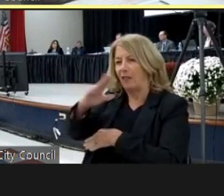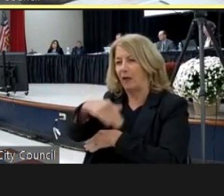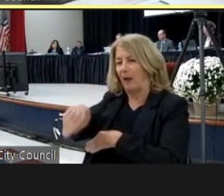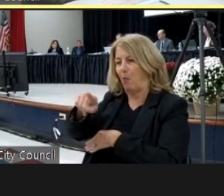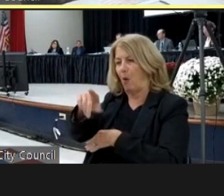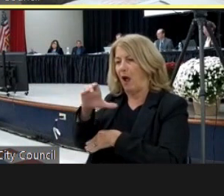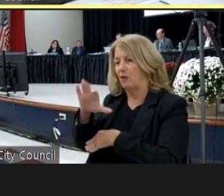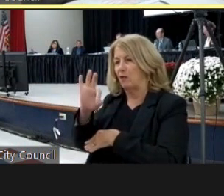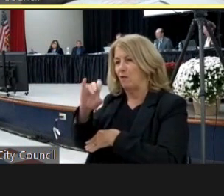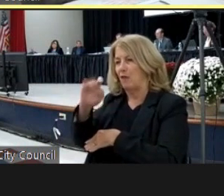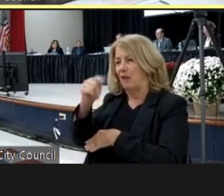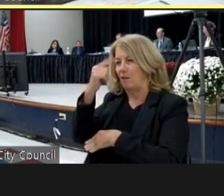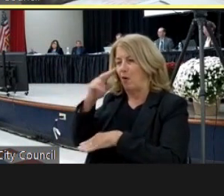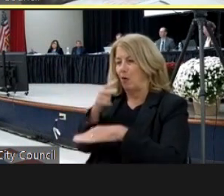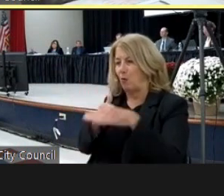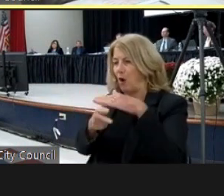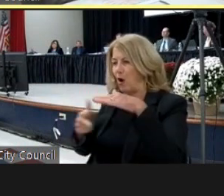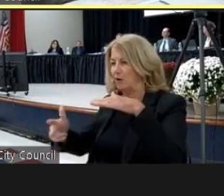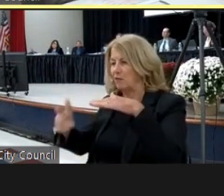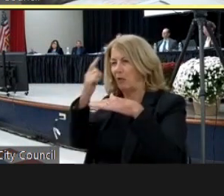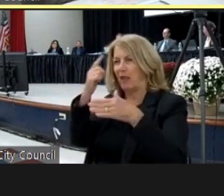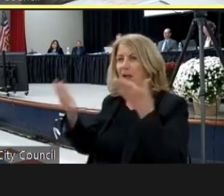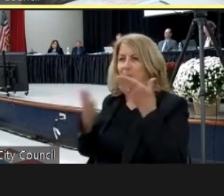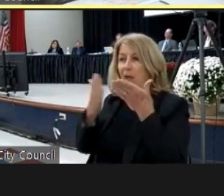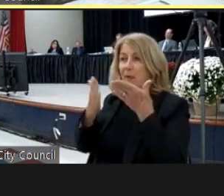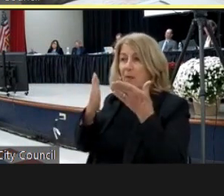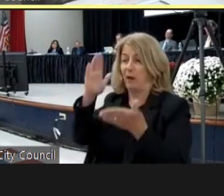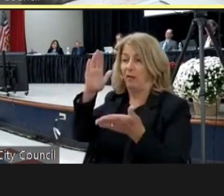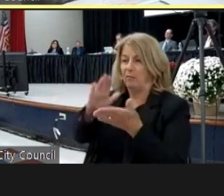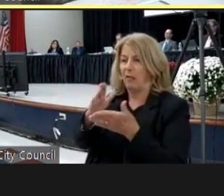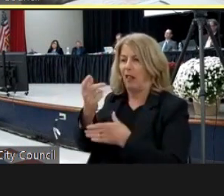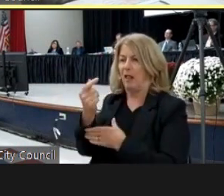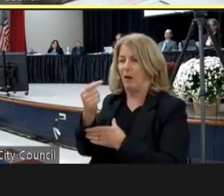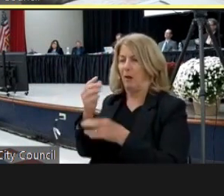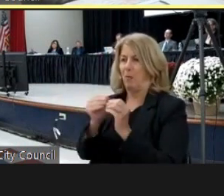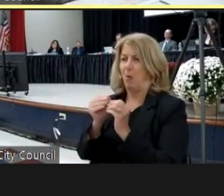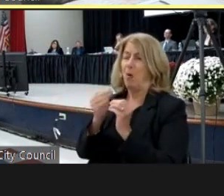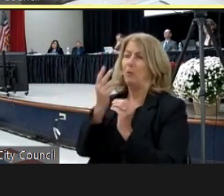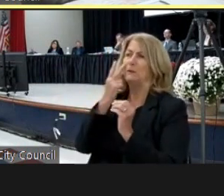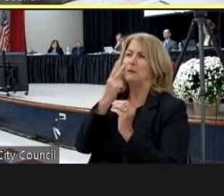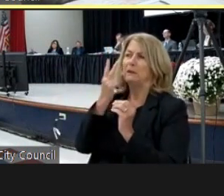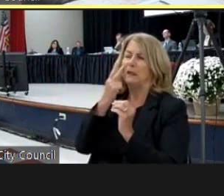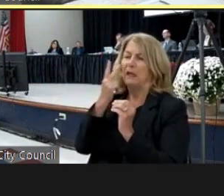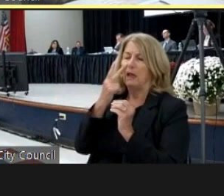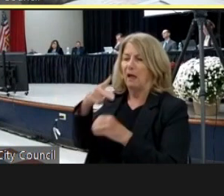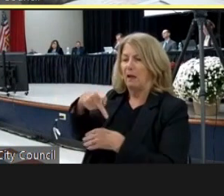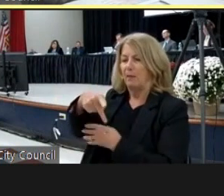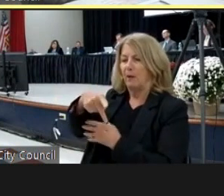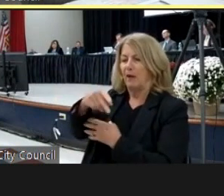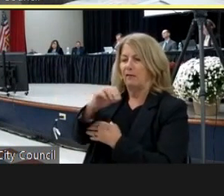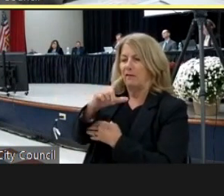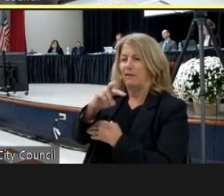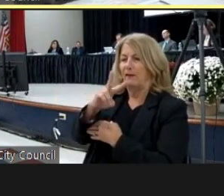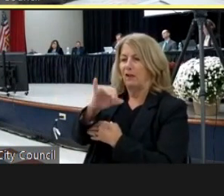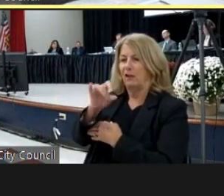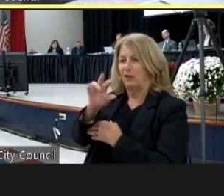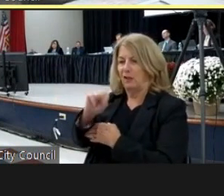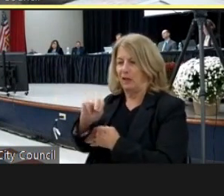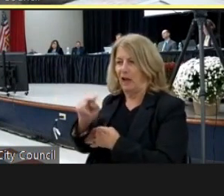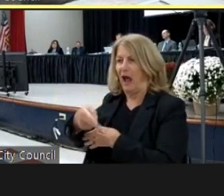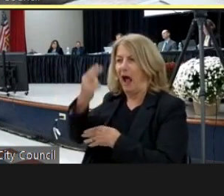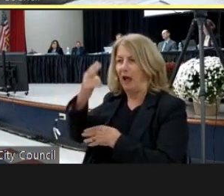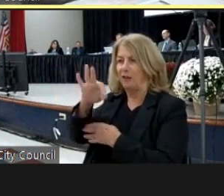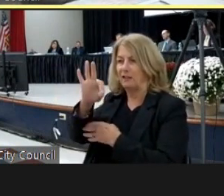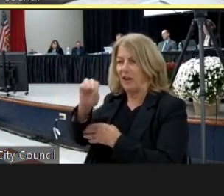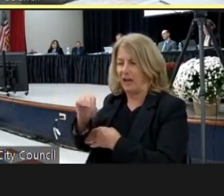garage. We think we might be able to drop that a little more, but we'll see. The pavilion height's 90, as I talked about earlier. This helps us a great deal